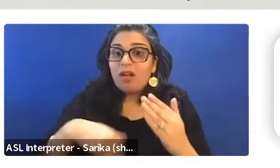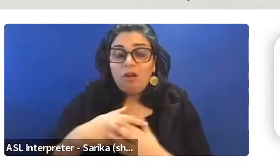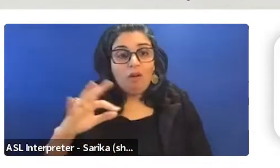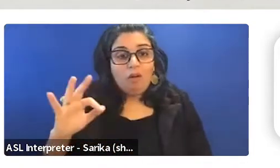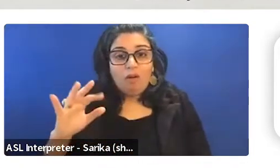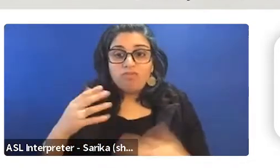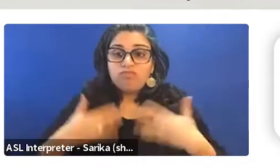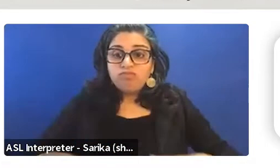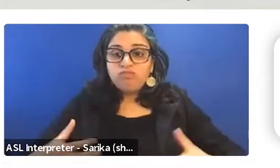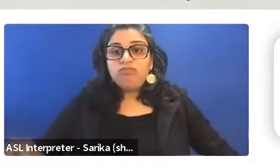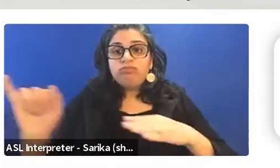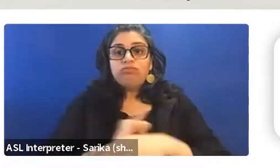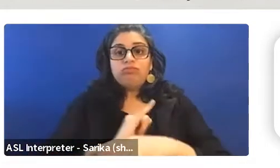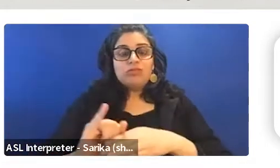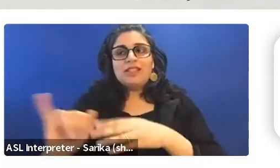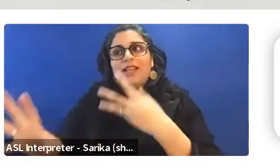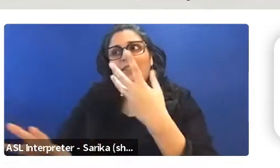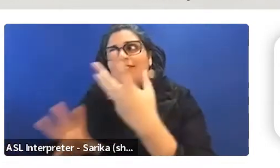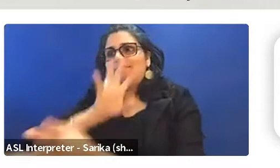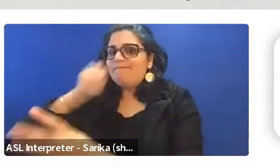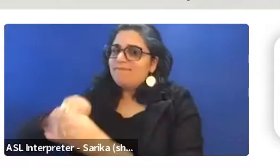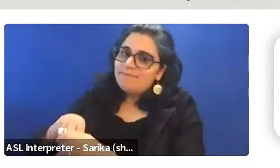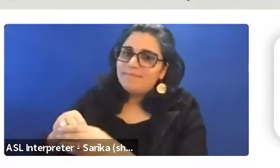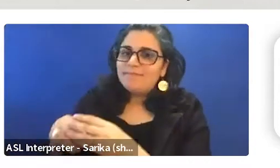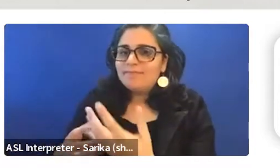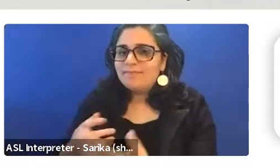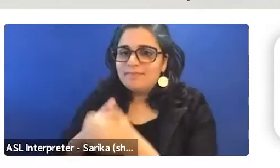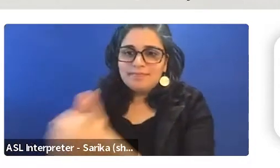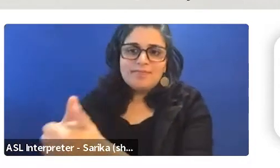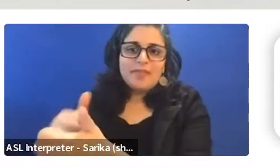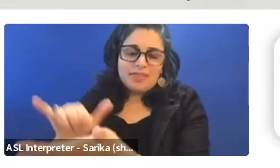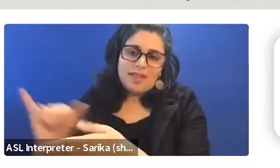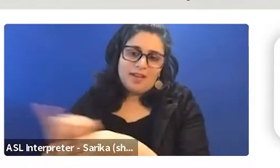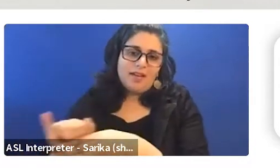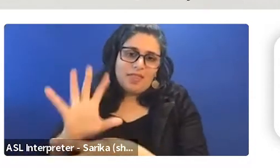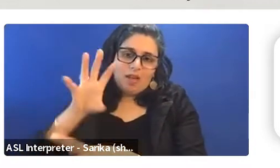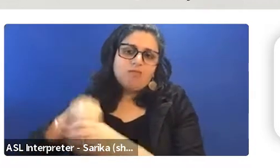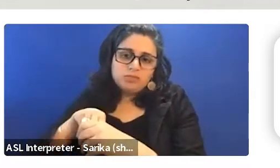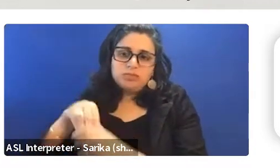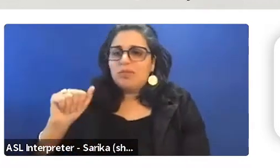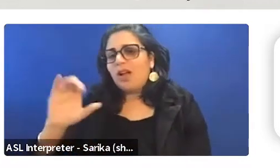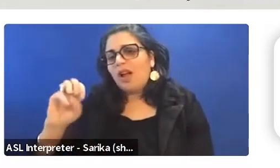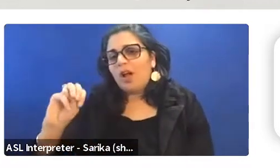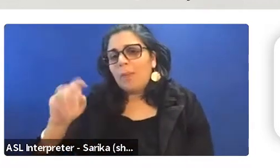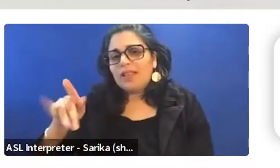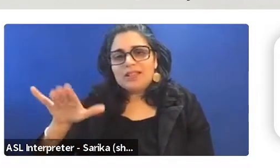of deforestation, and everyone that's buying the products, right, become accomplices of deforestation. And I